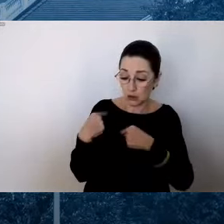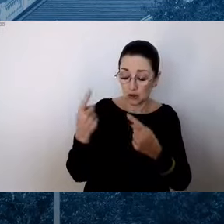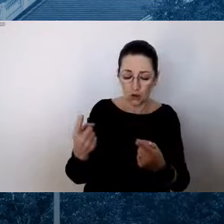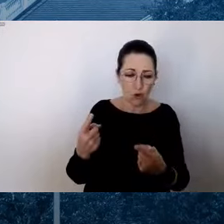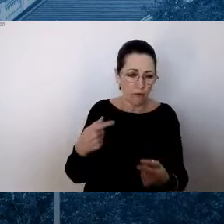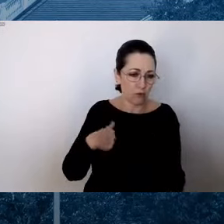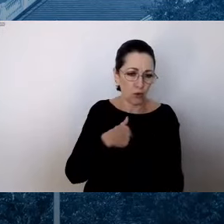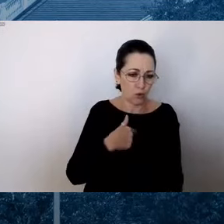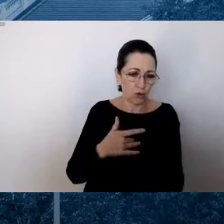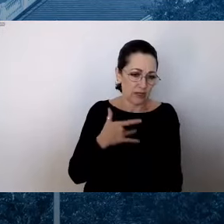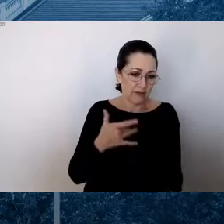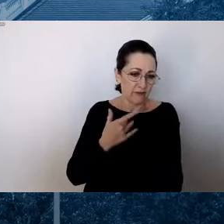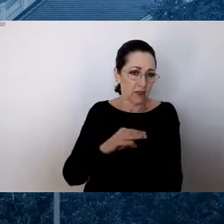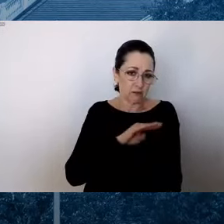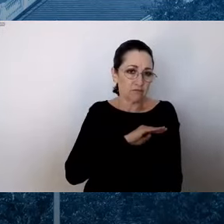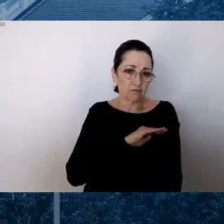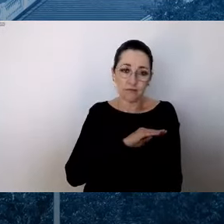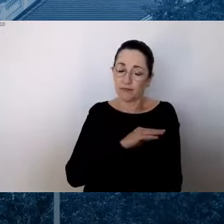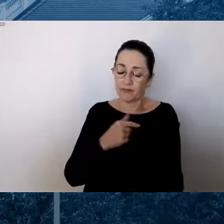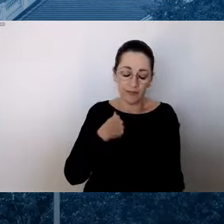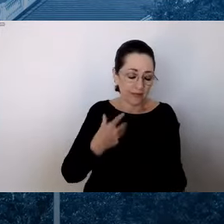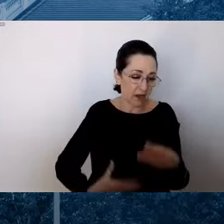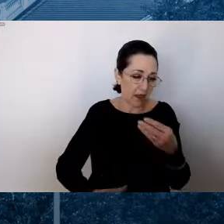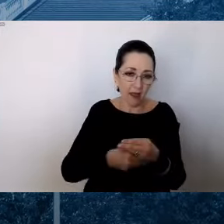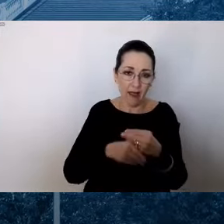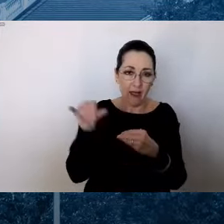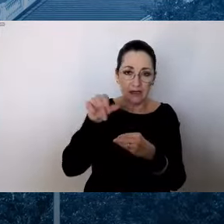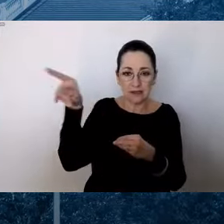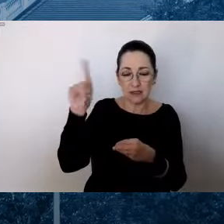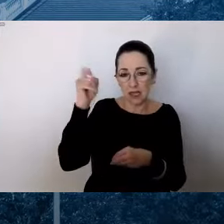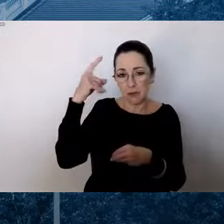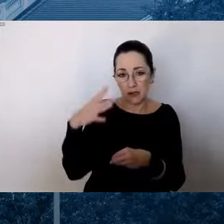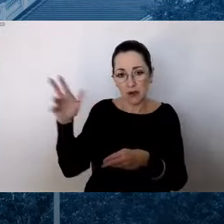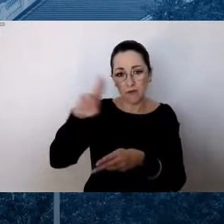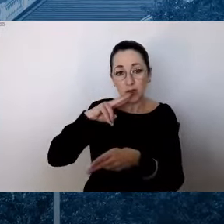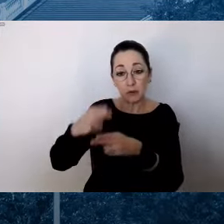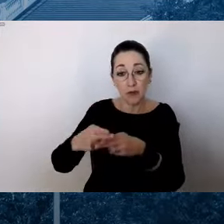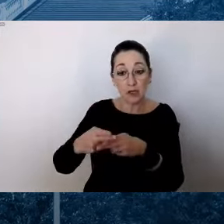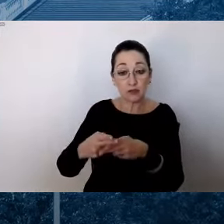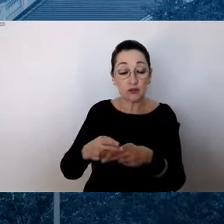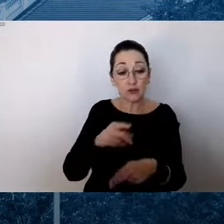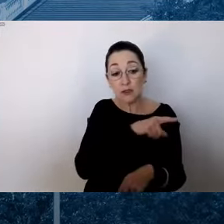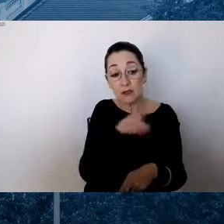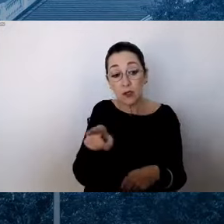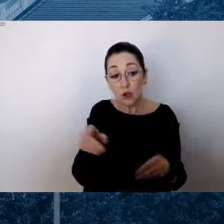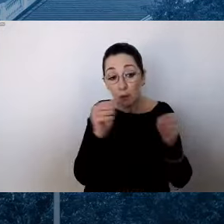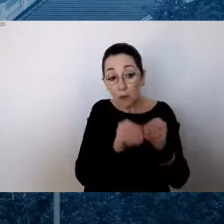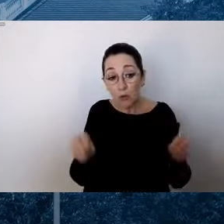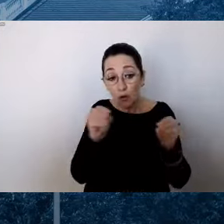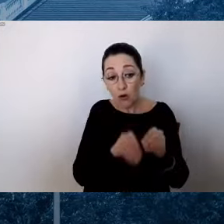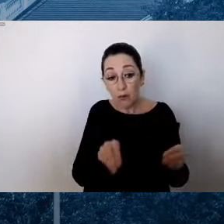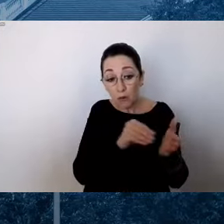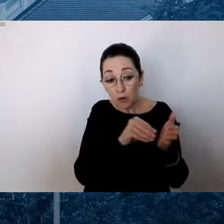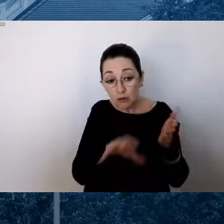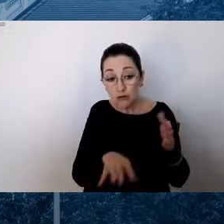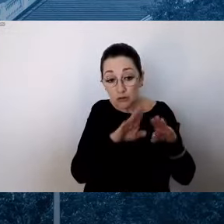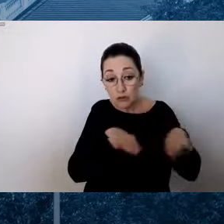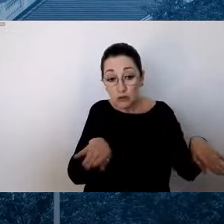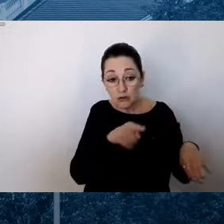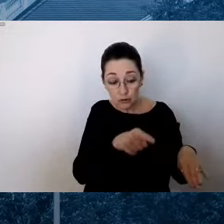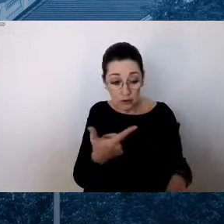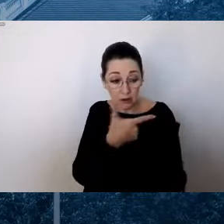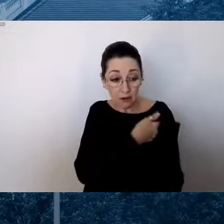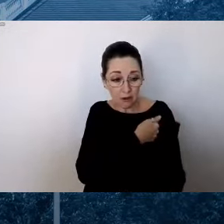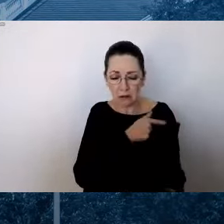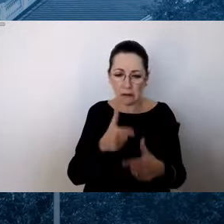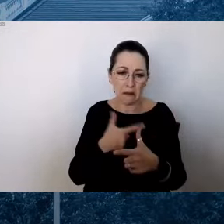And have to add, as the governor did too, the more and more kids that get vaccinated, the less testing that will be needed